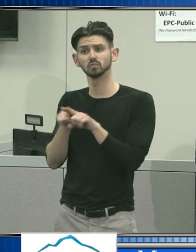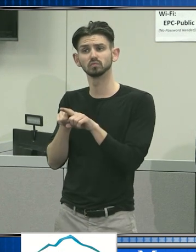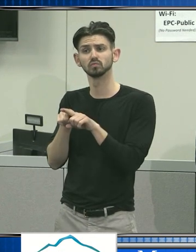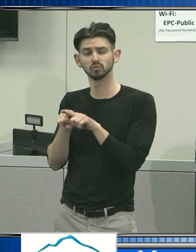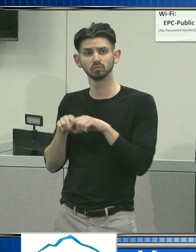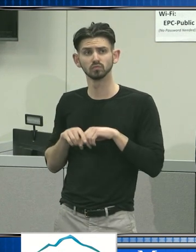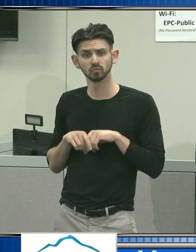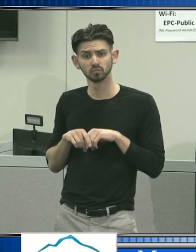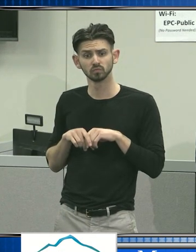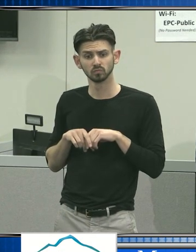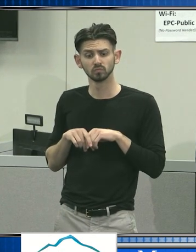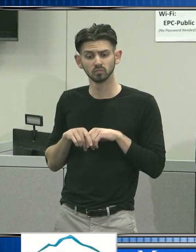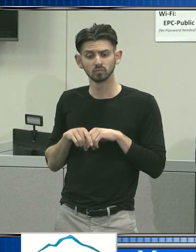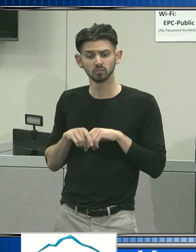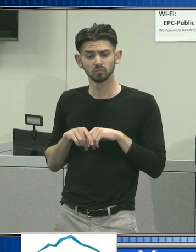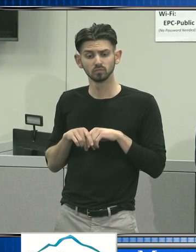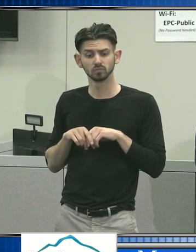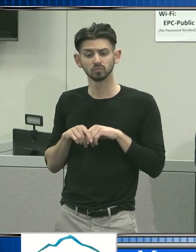industry called